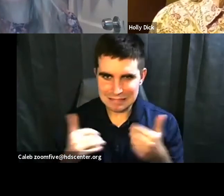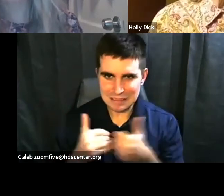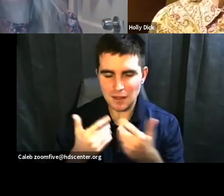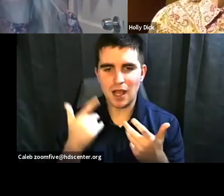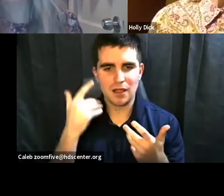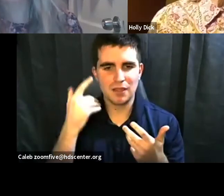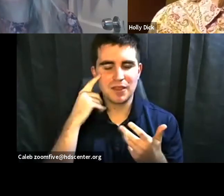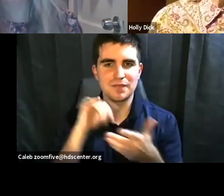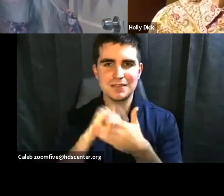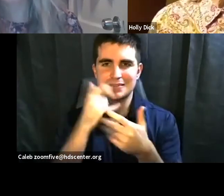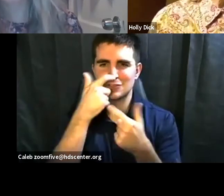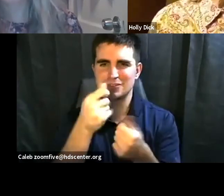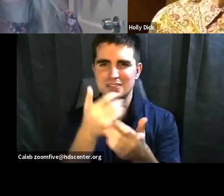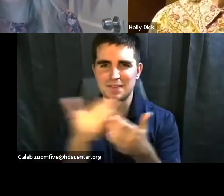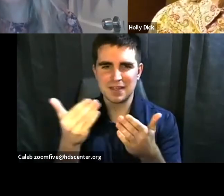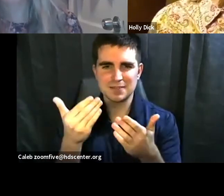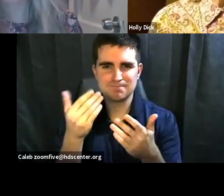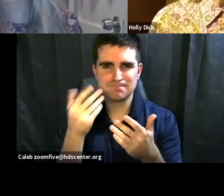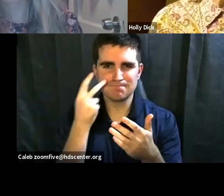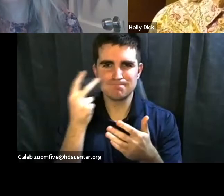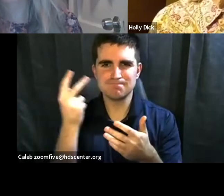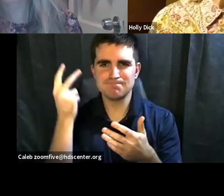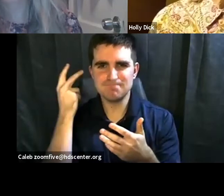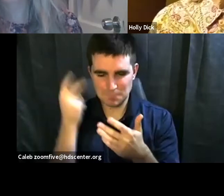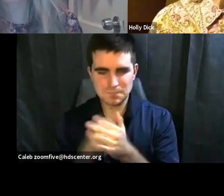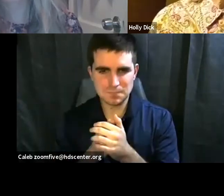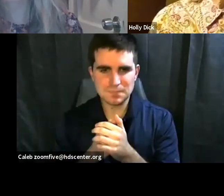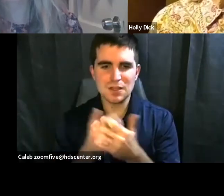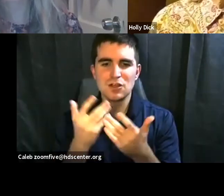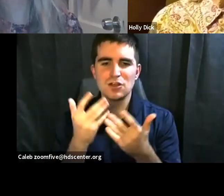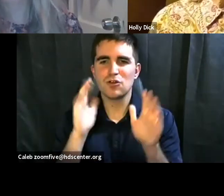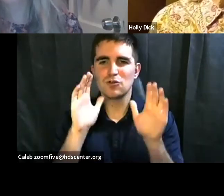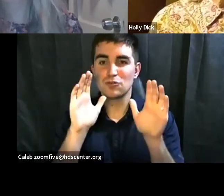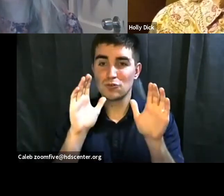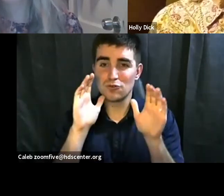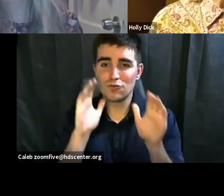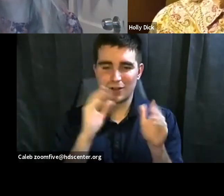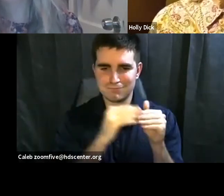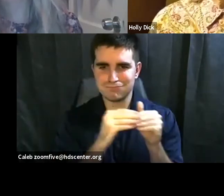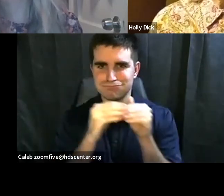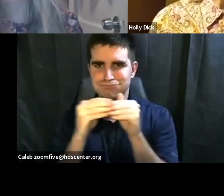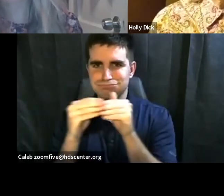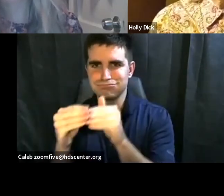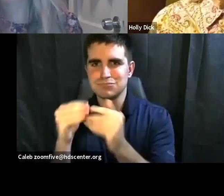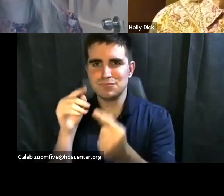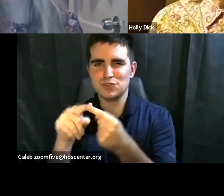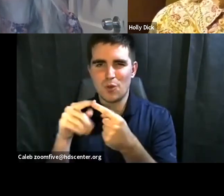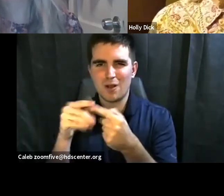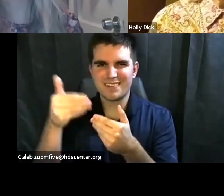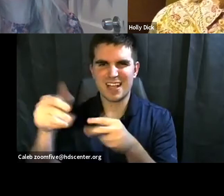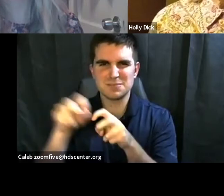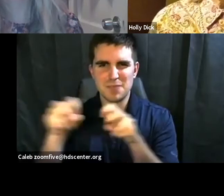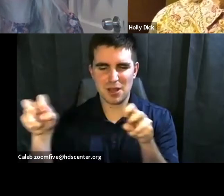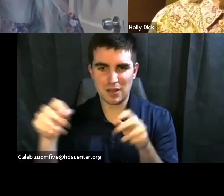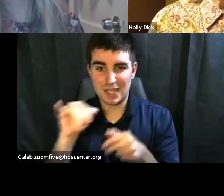thing to maybe kind of reflect on for a moment, and a great segue then to our second panel, looking at the future of disability. So if you guys want to reflect on